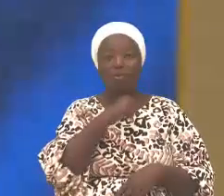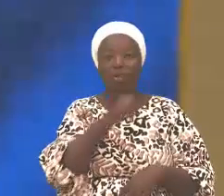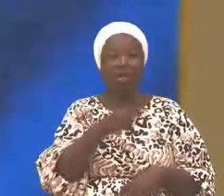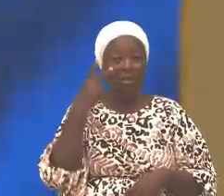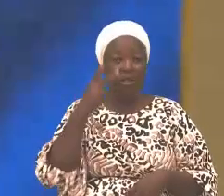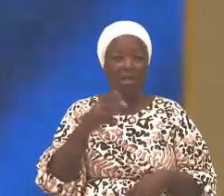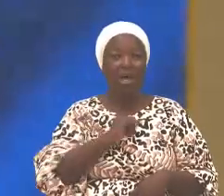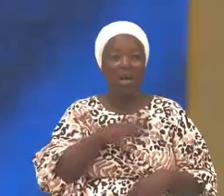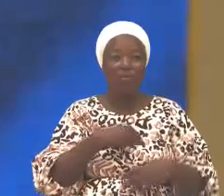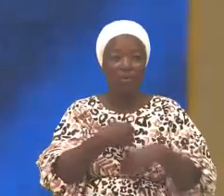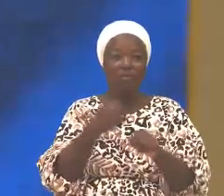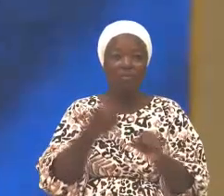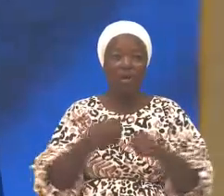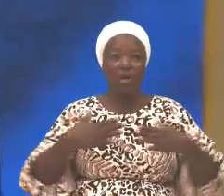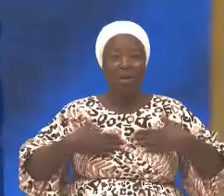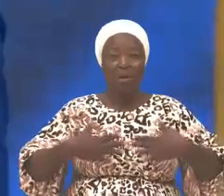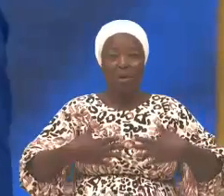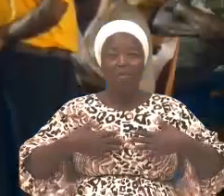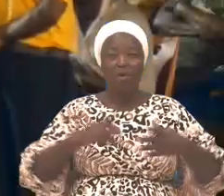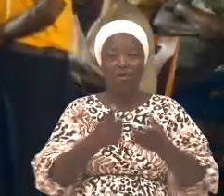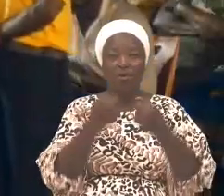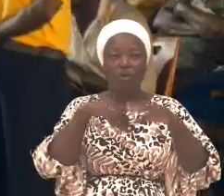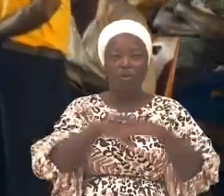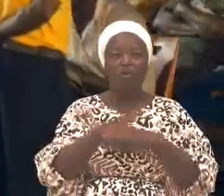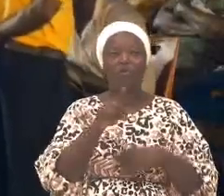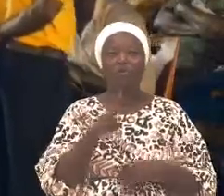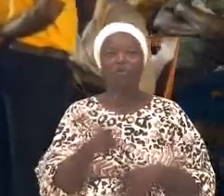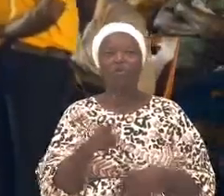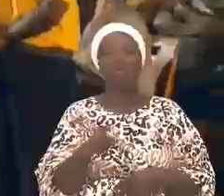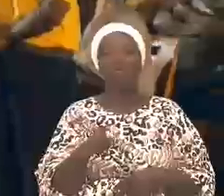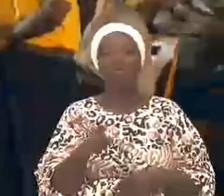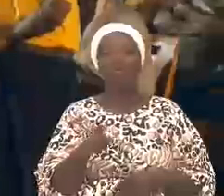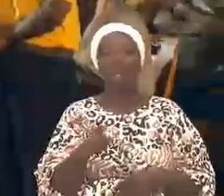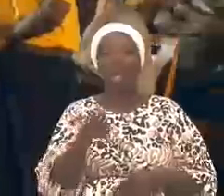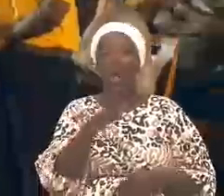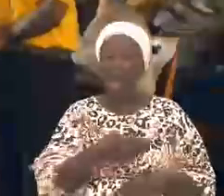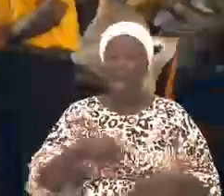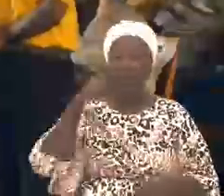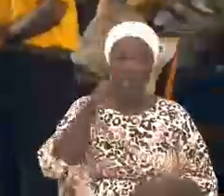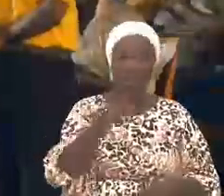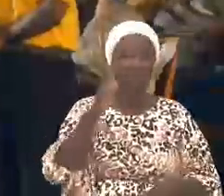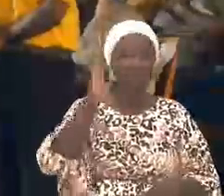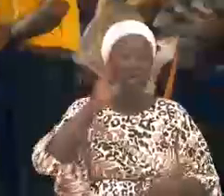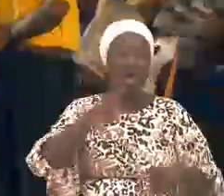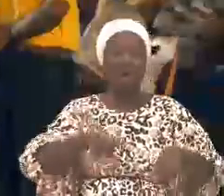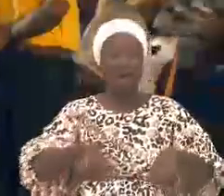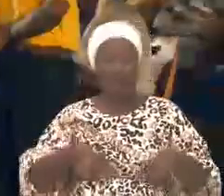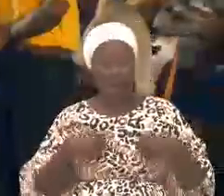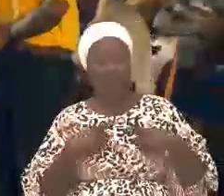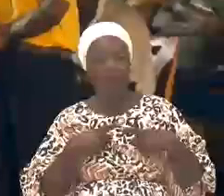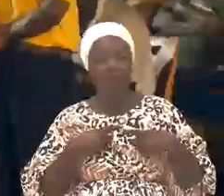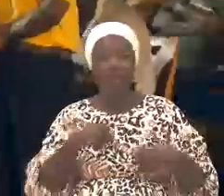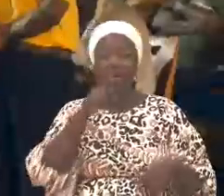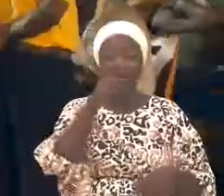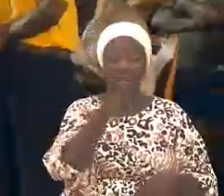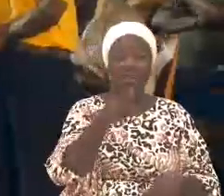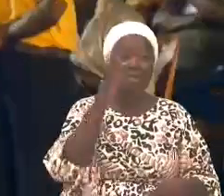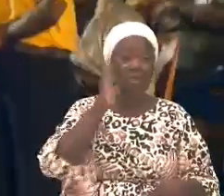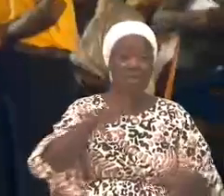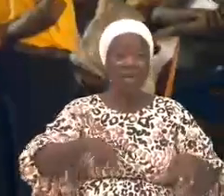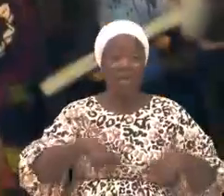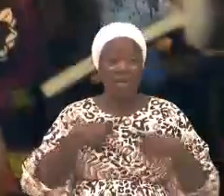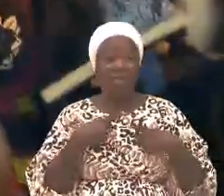to enter into you, and ye shall live. Ye shall